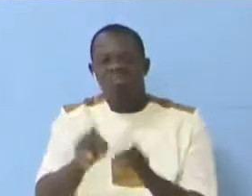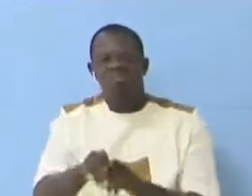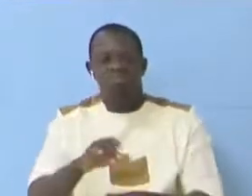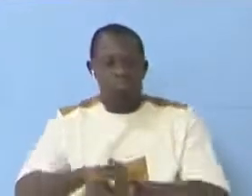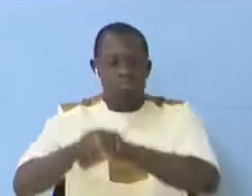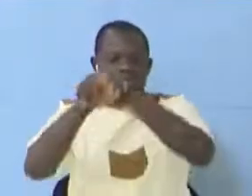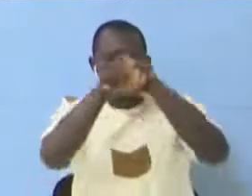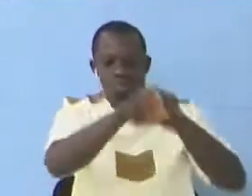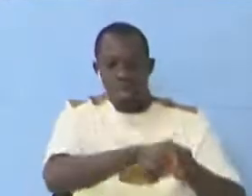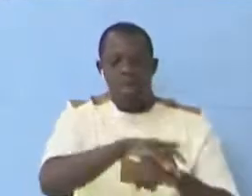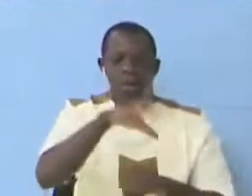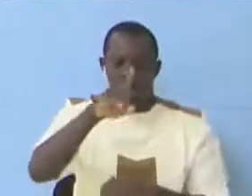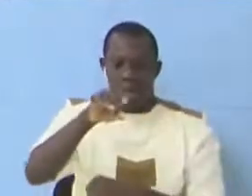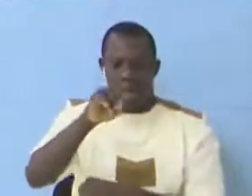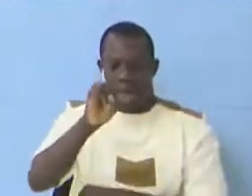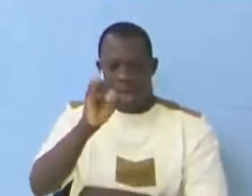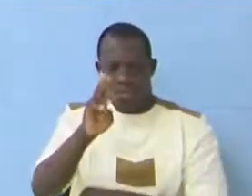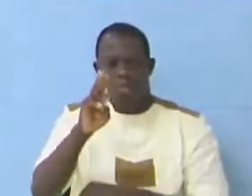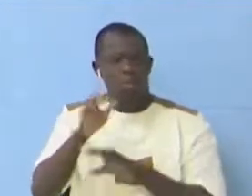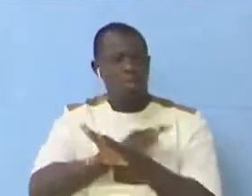During that course, the